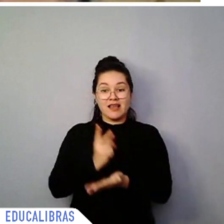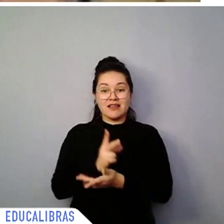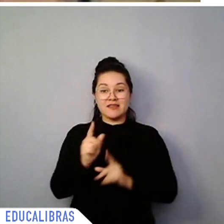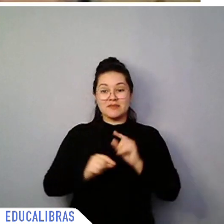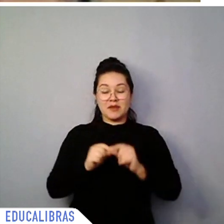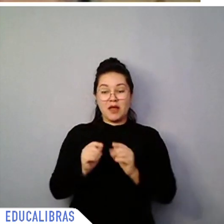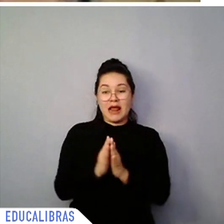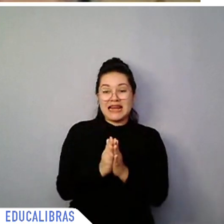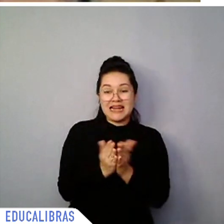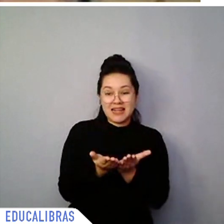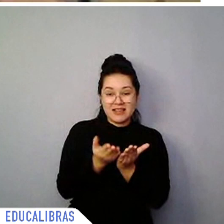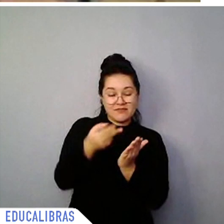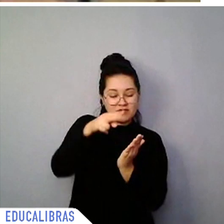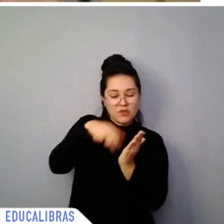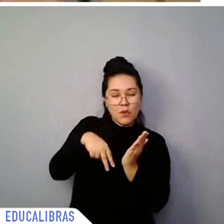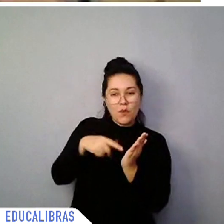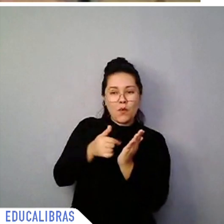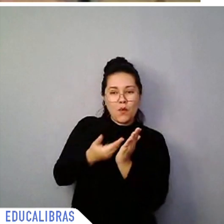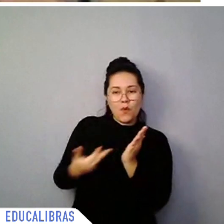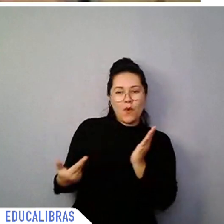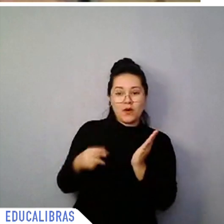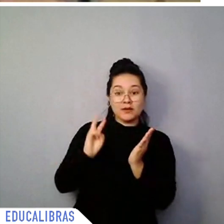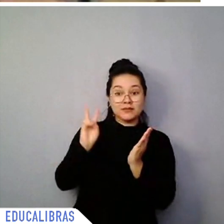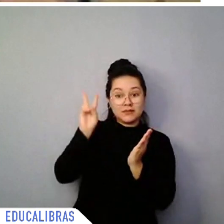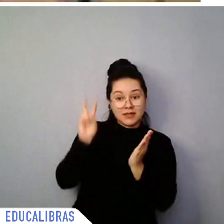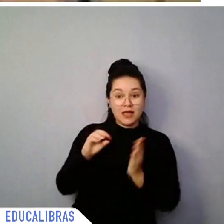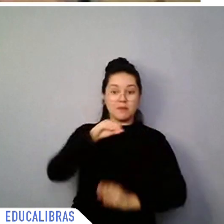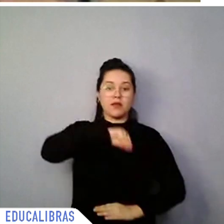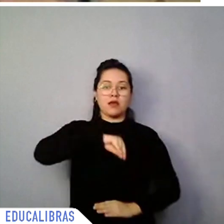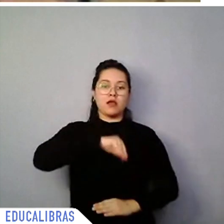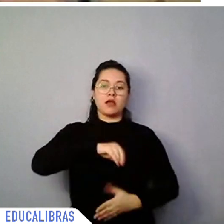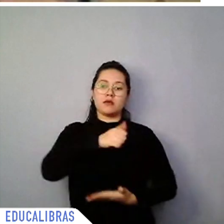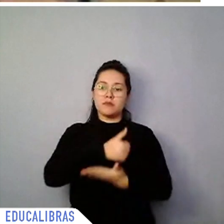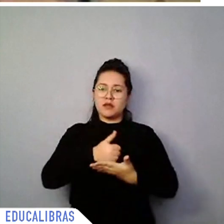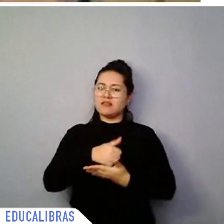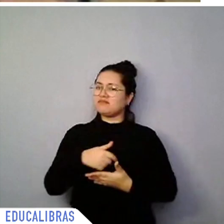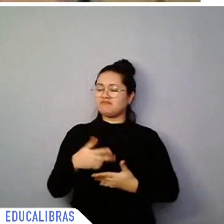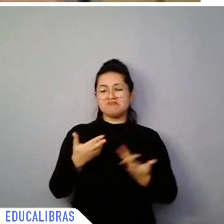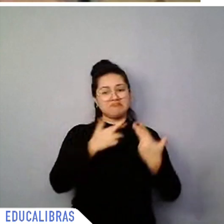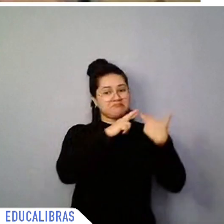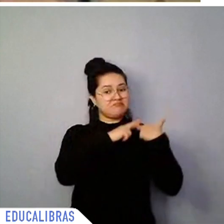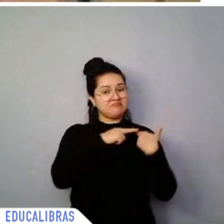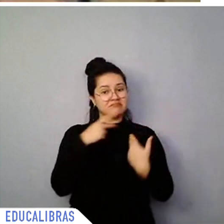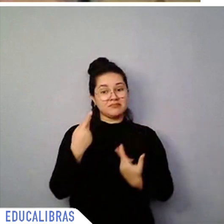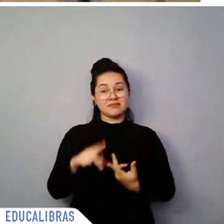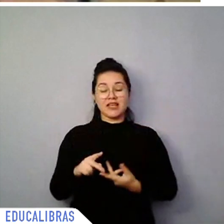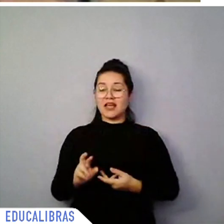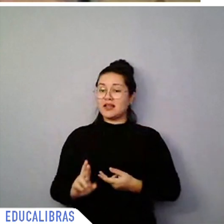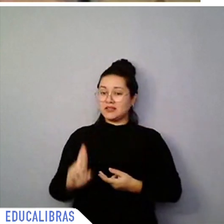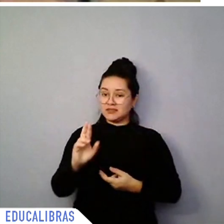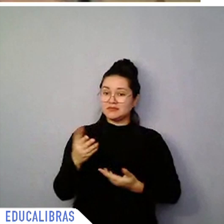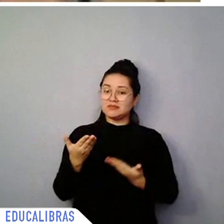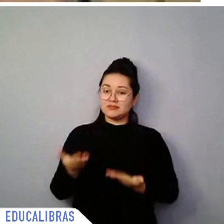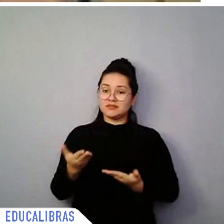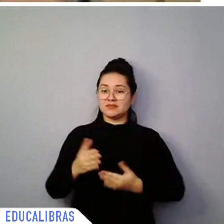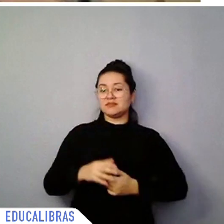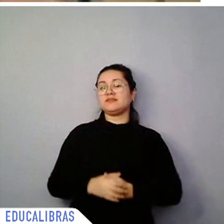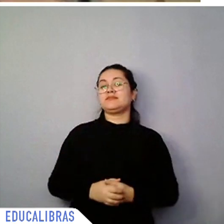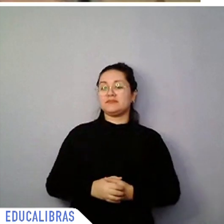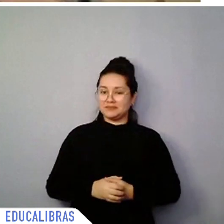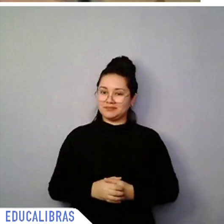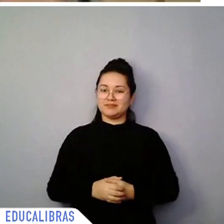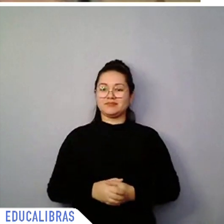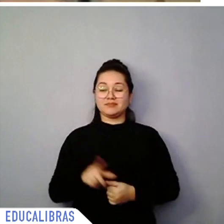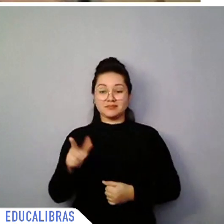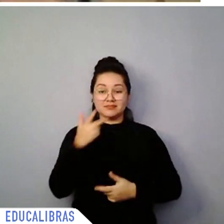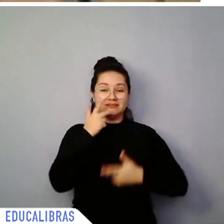wages all the time. He'll be with you in the future, in the next panels. He understands a lot about that. He was